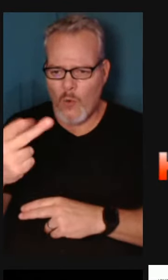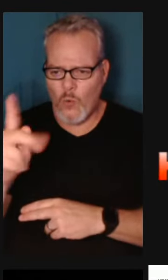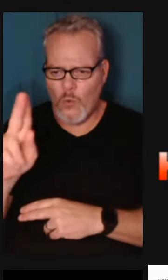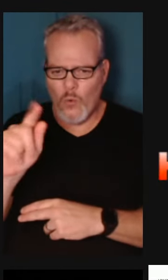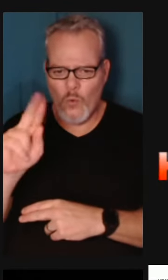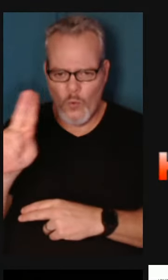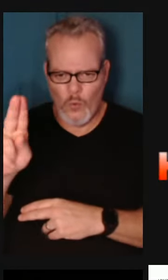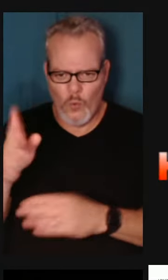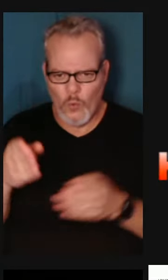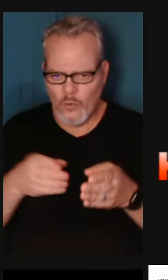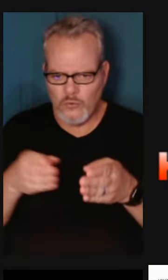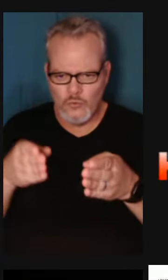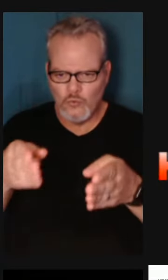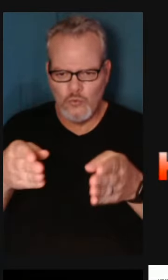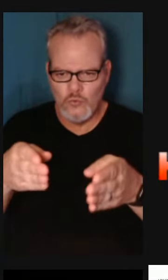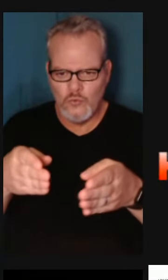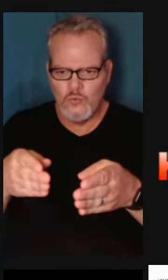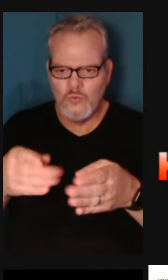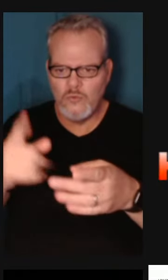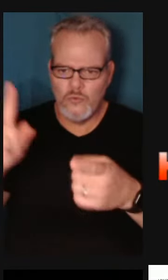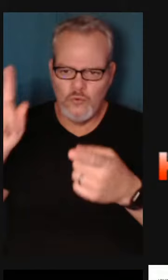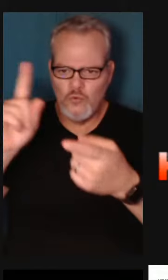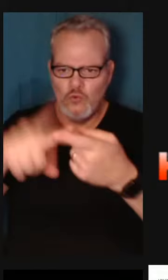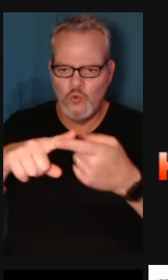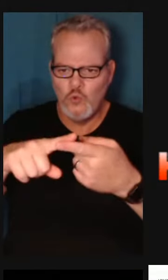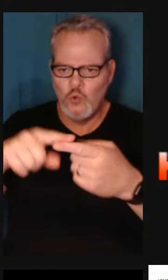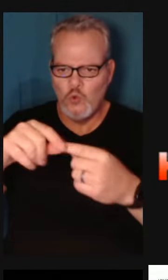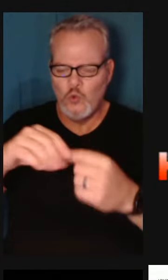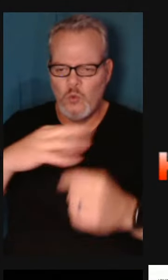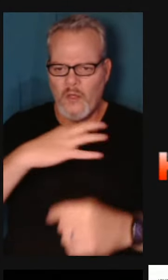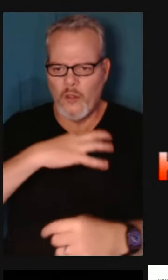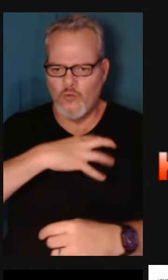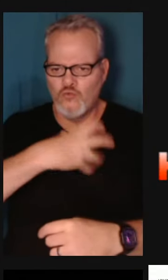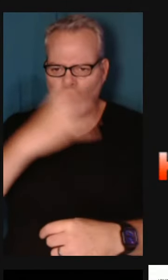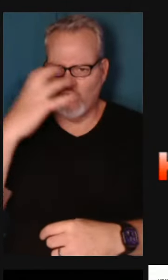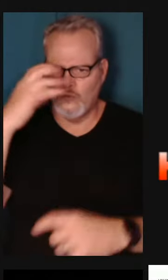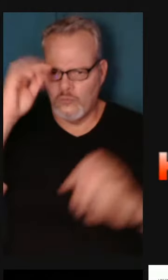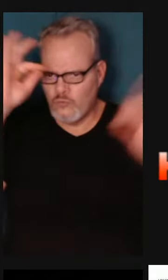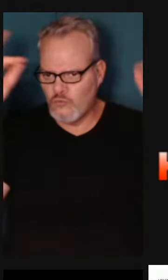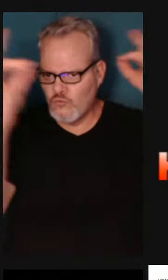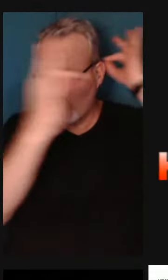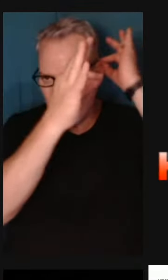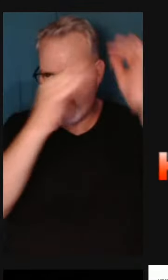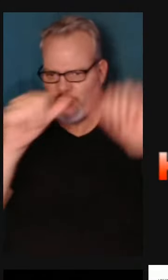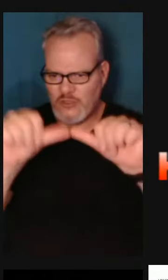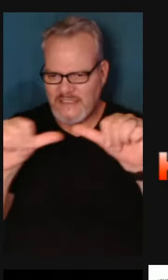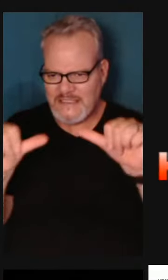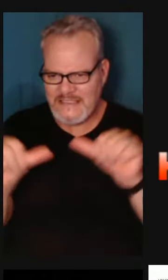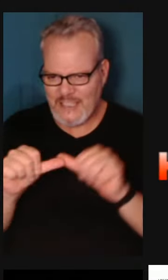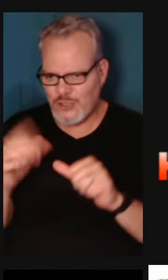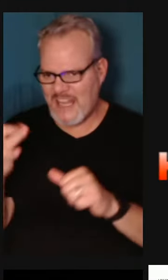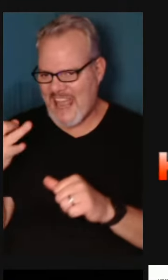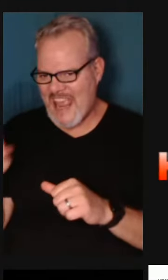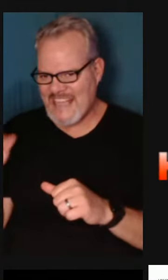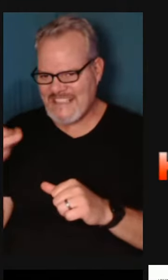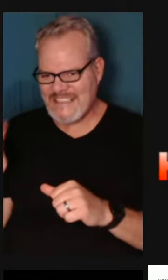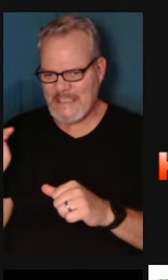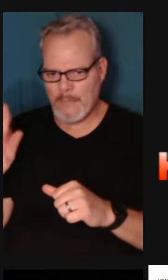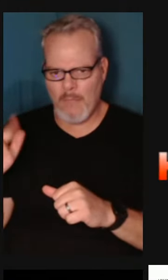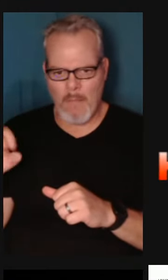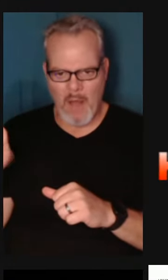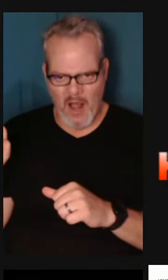Road and up to the Summit Ranger Station, about 18 miles and 4,000 feet in elevation